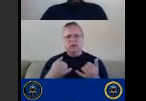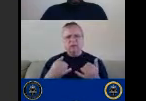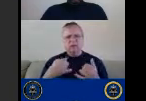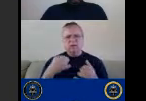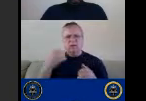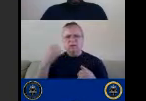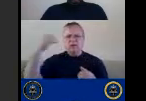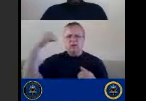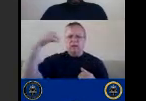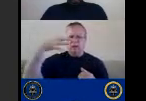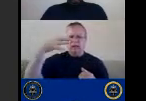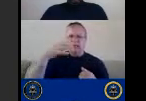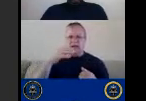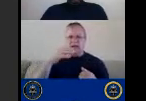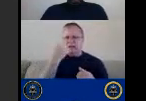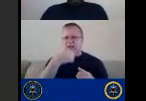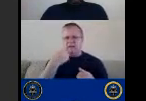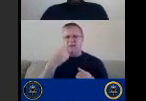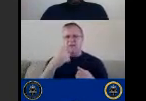north. And again, our